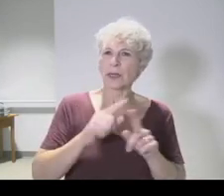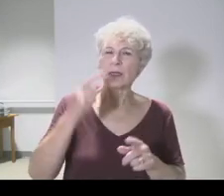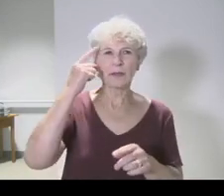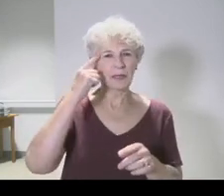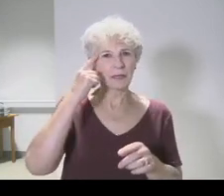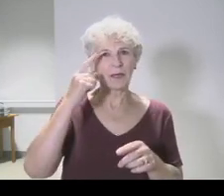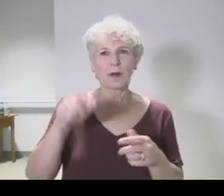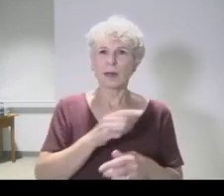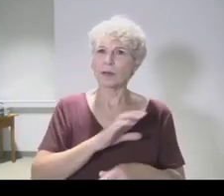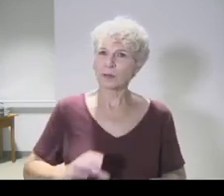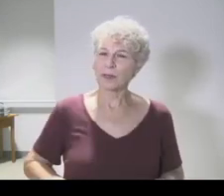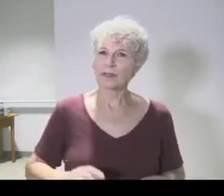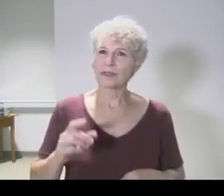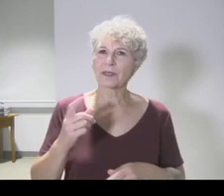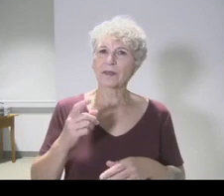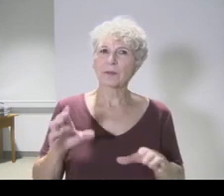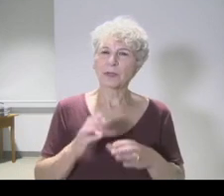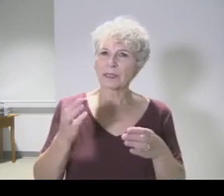what Christ has done on your behalf.